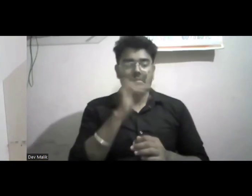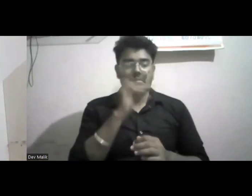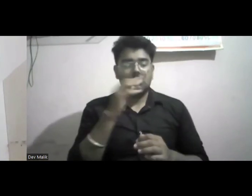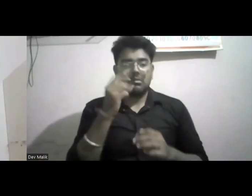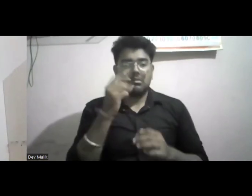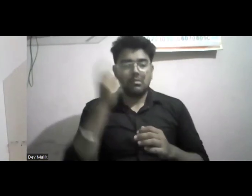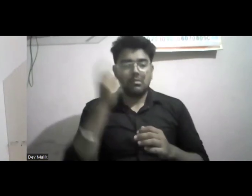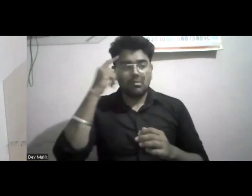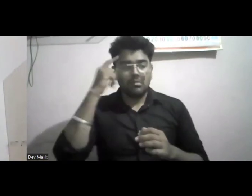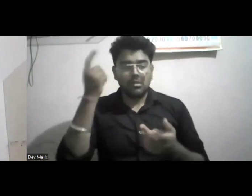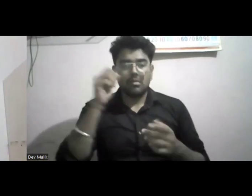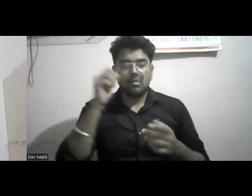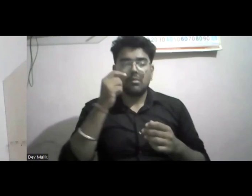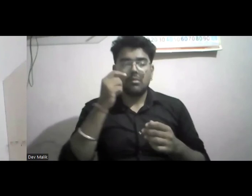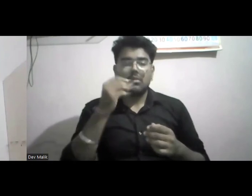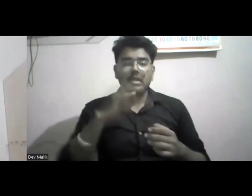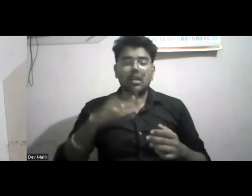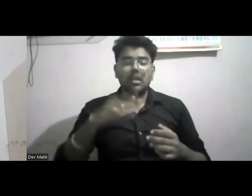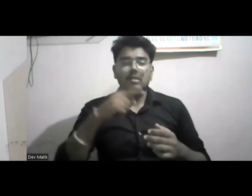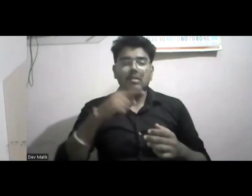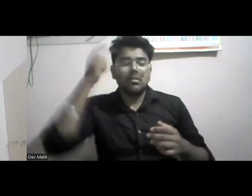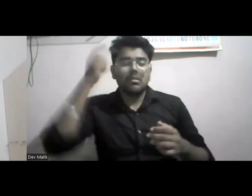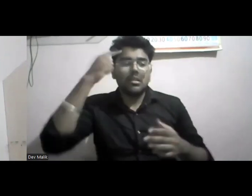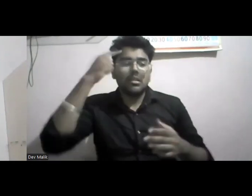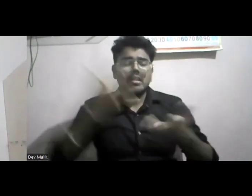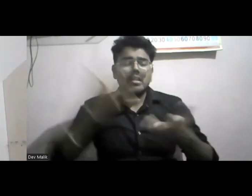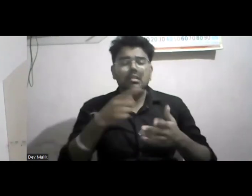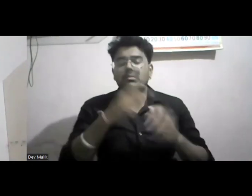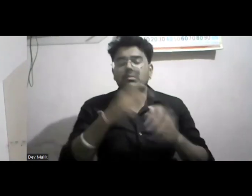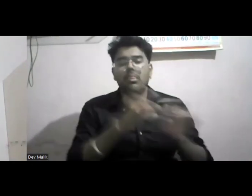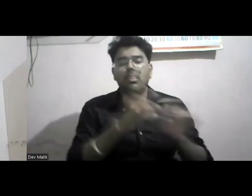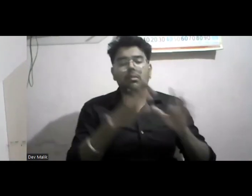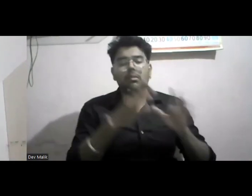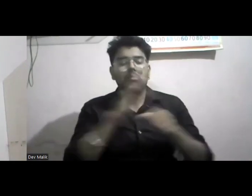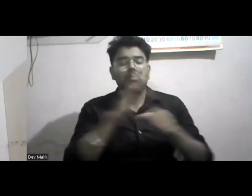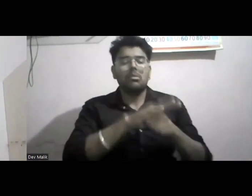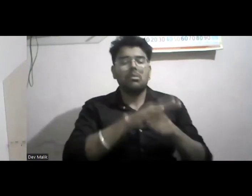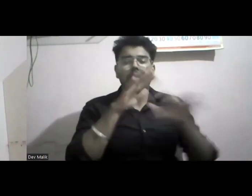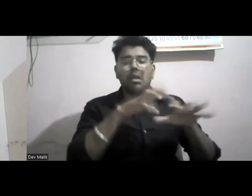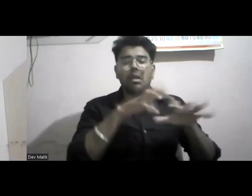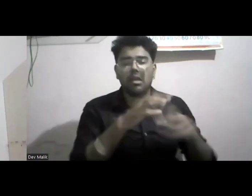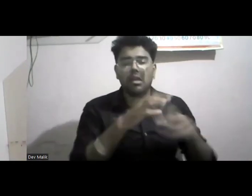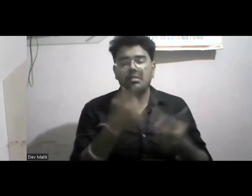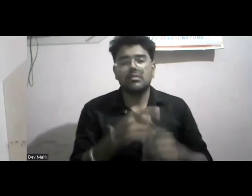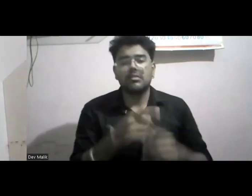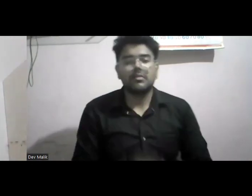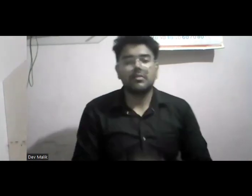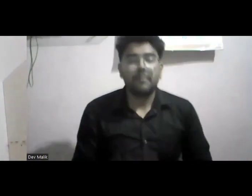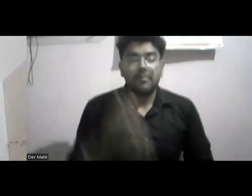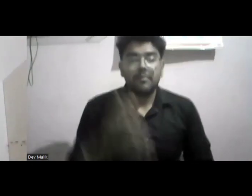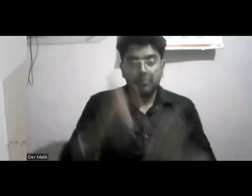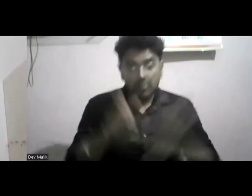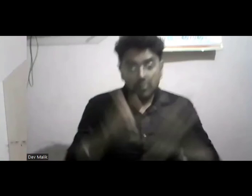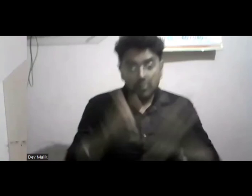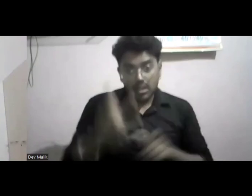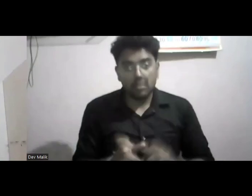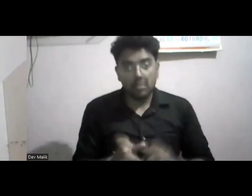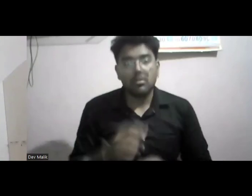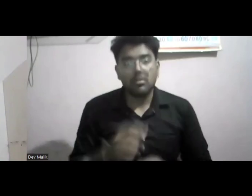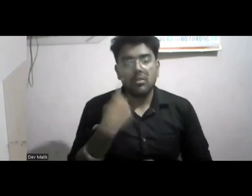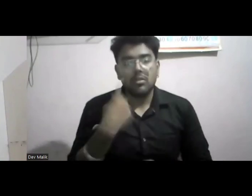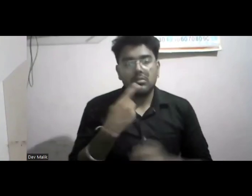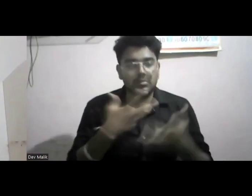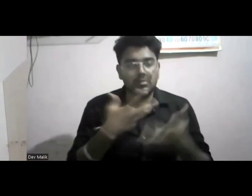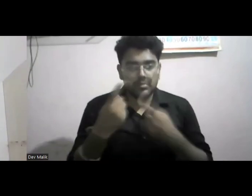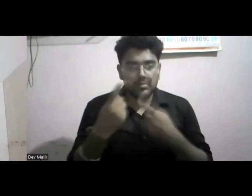think one needs to think about these issues because the people who we are talking about are